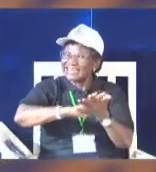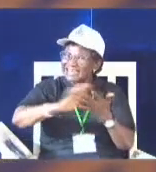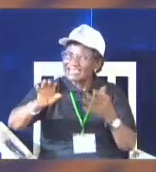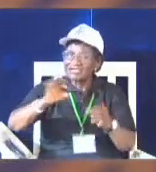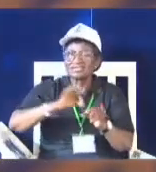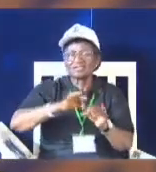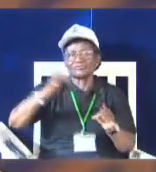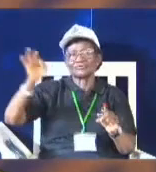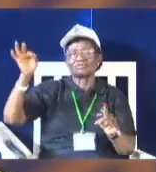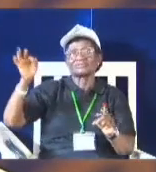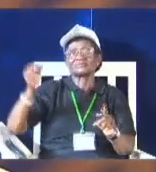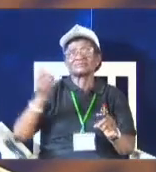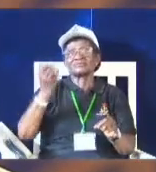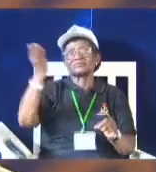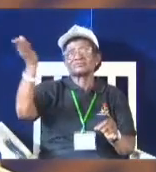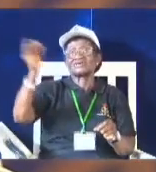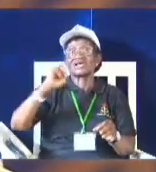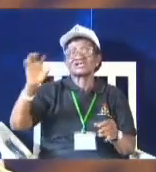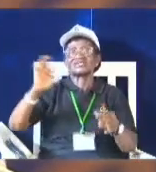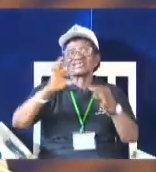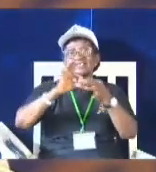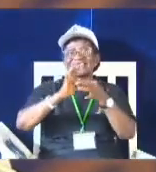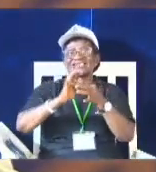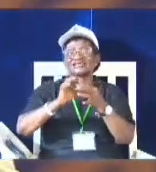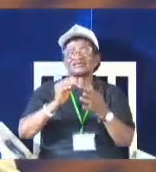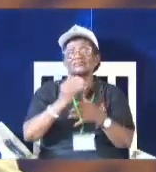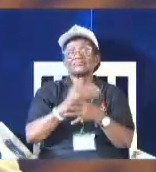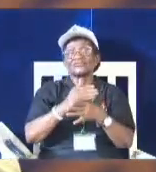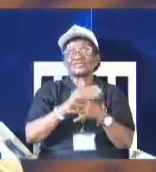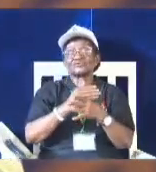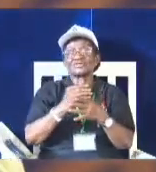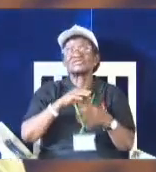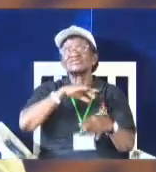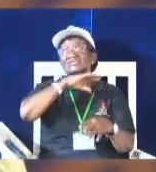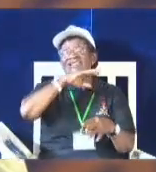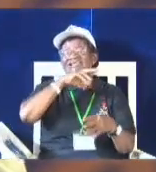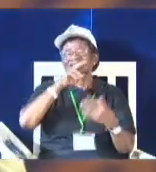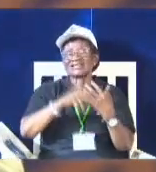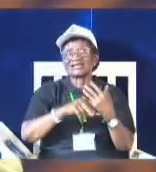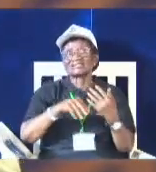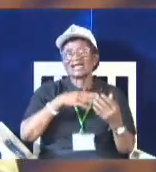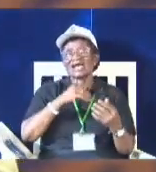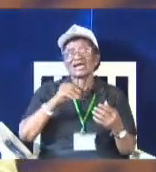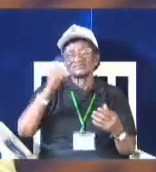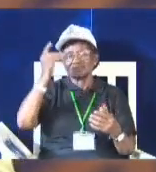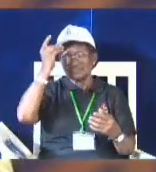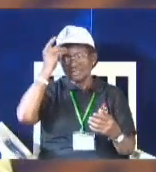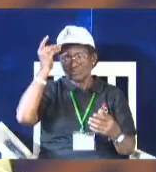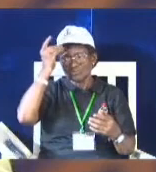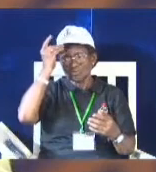So there's a link between dirtiness and demons.